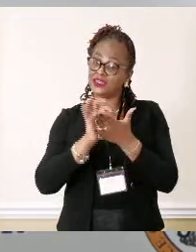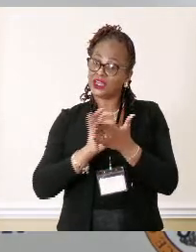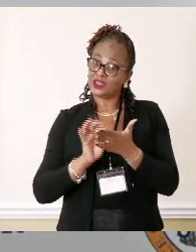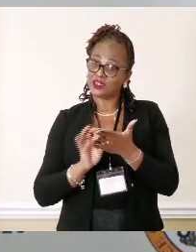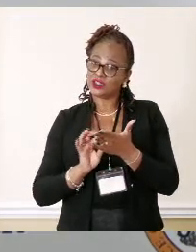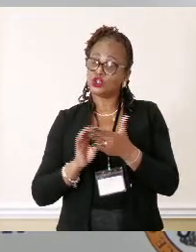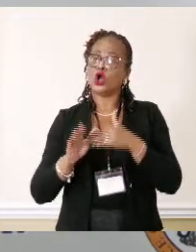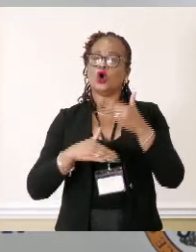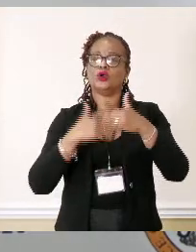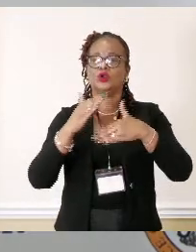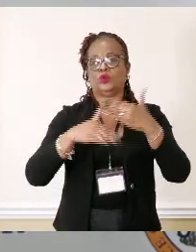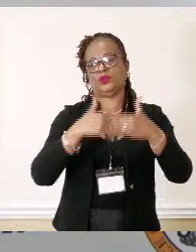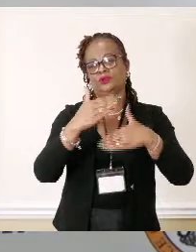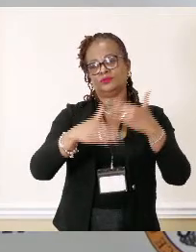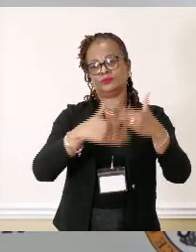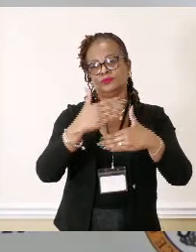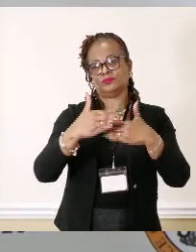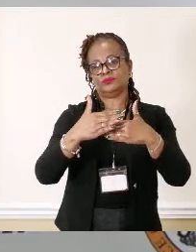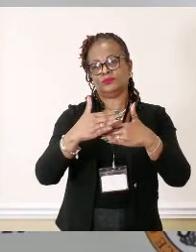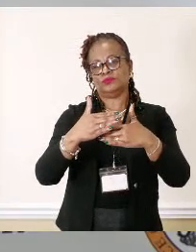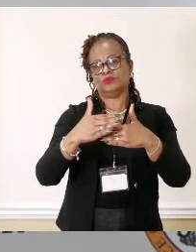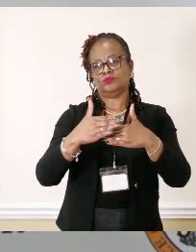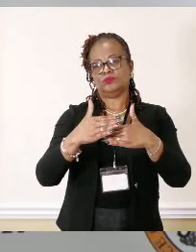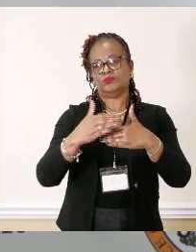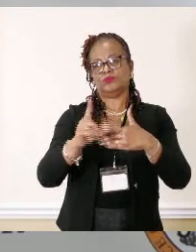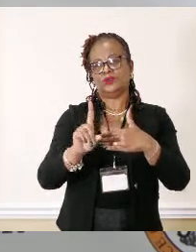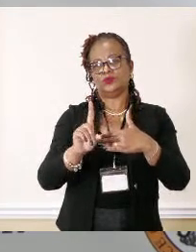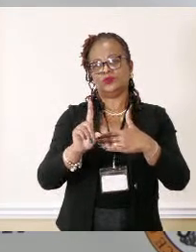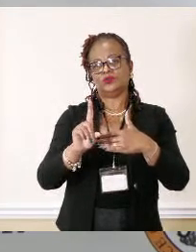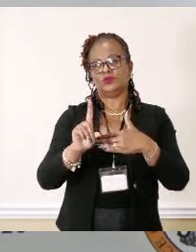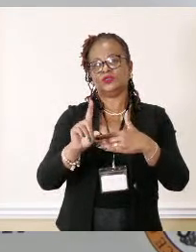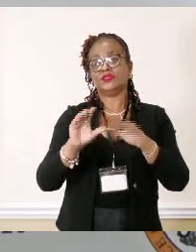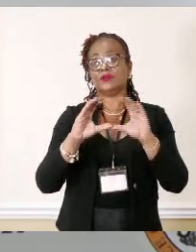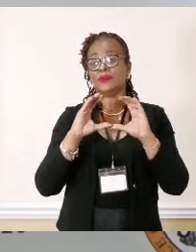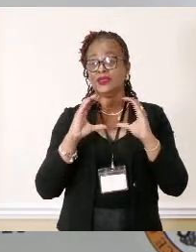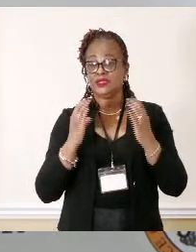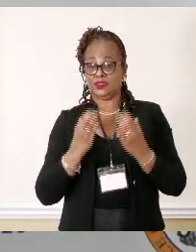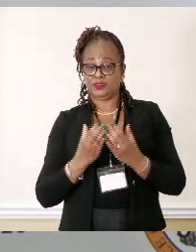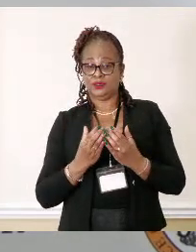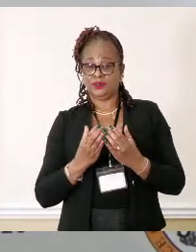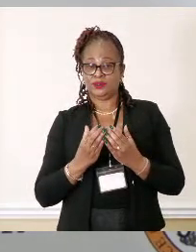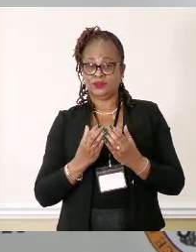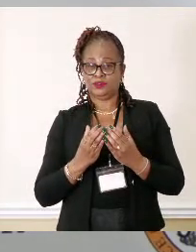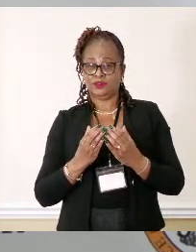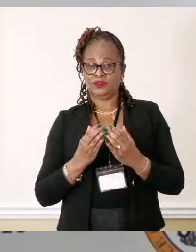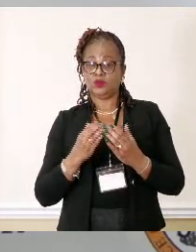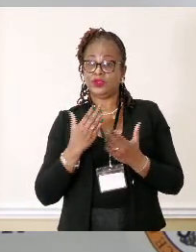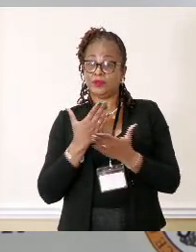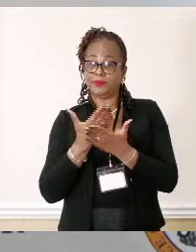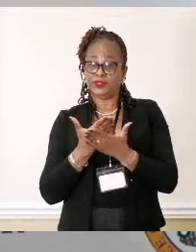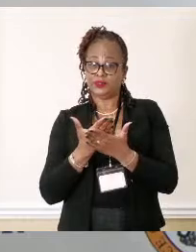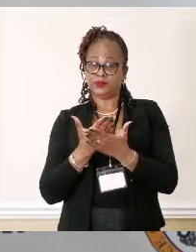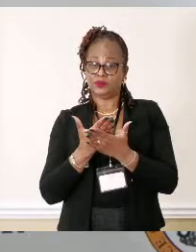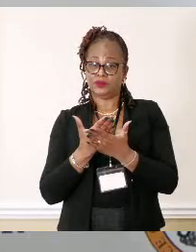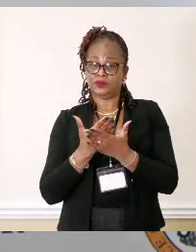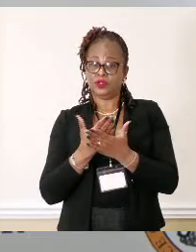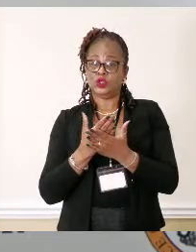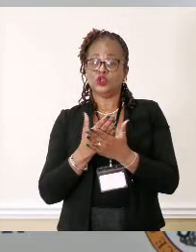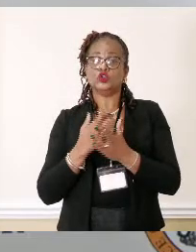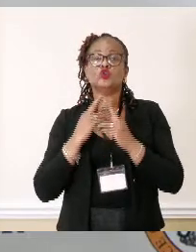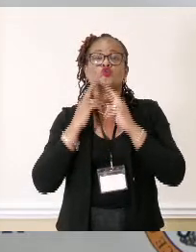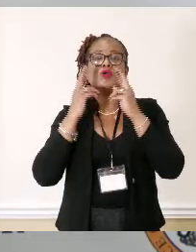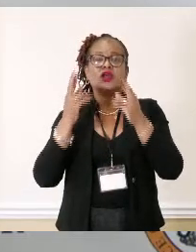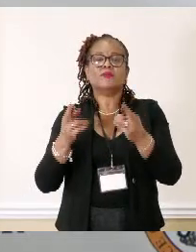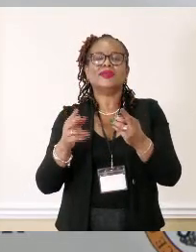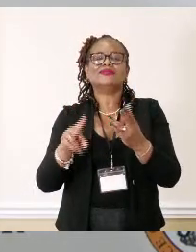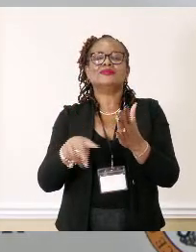are ongoing, but we do, as a committee, commit to recommending the